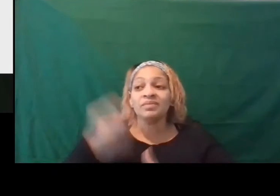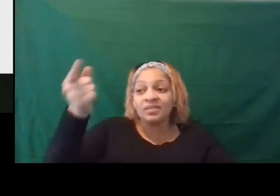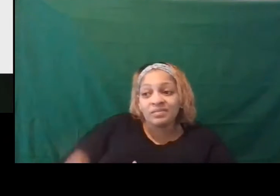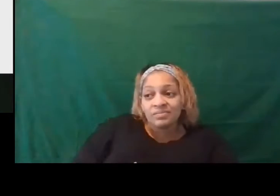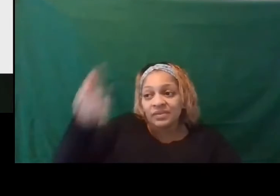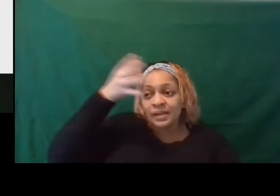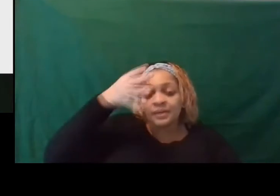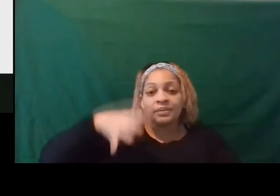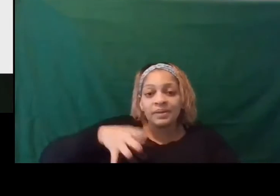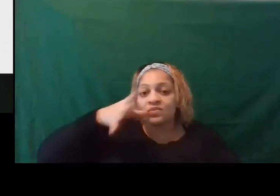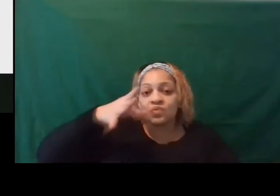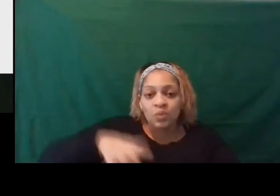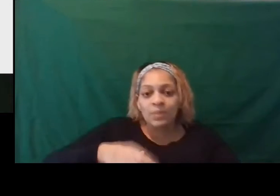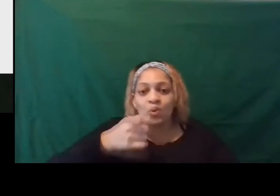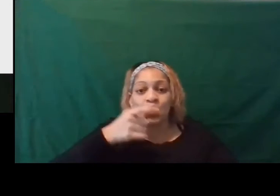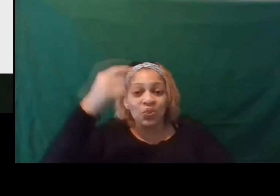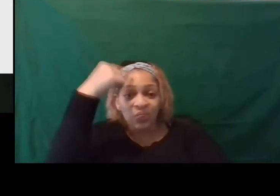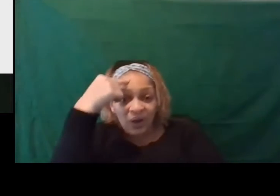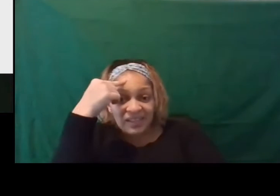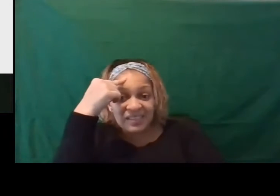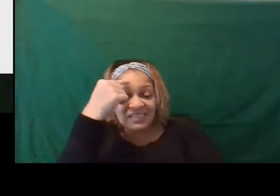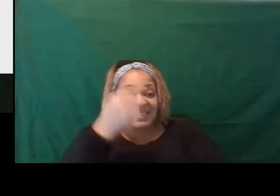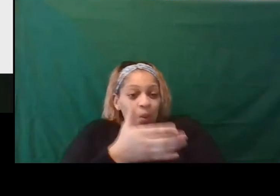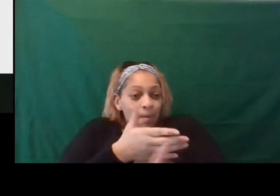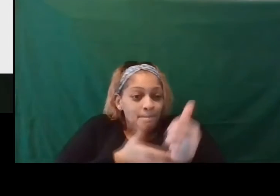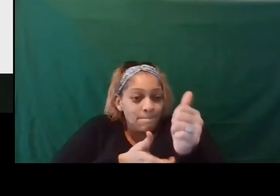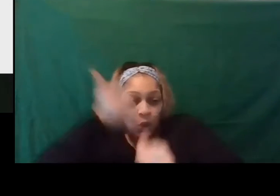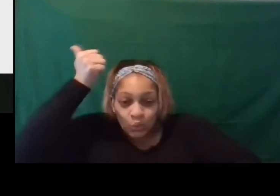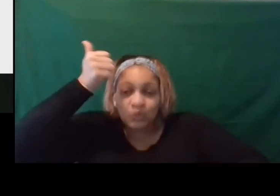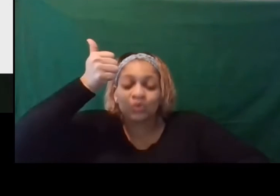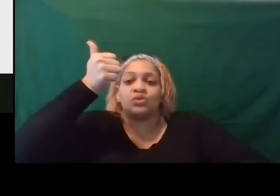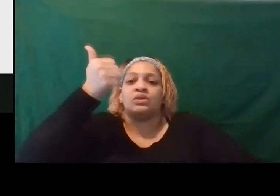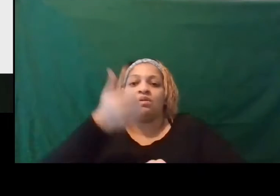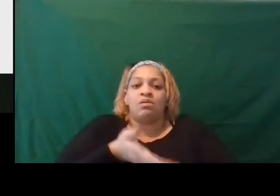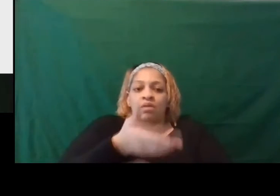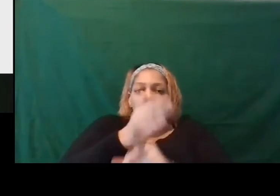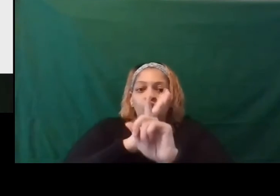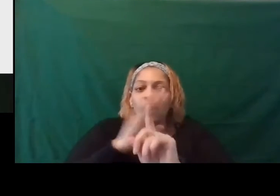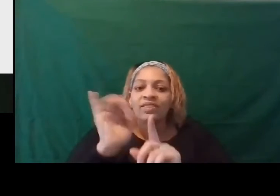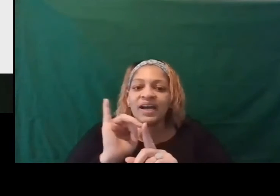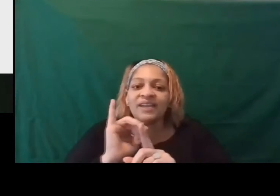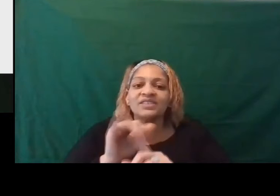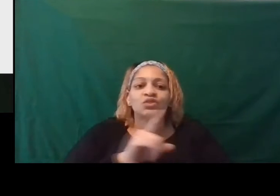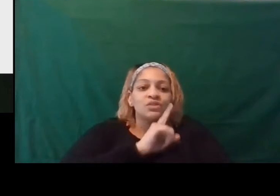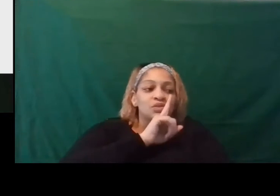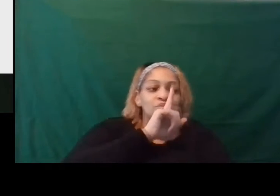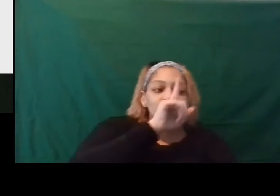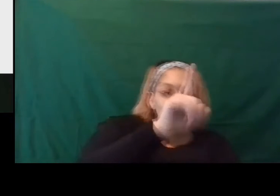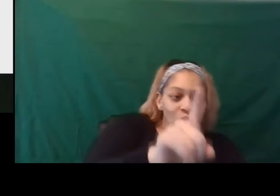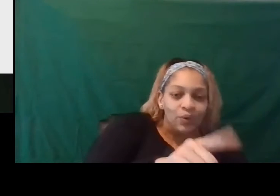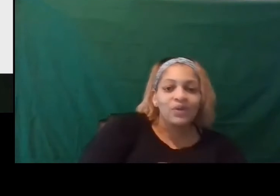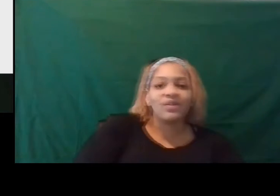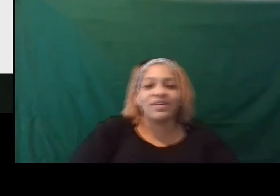most godlike, that is the truest, is the highest, is the